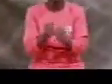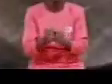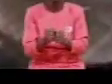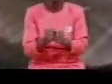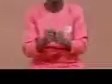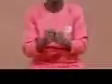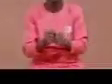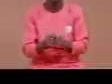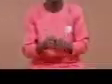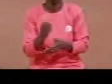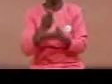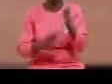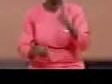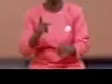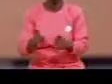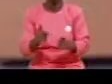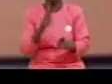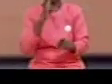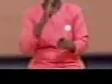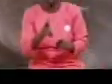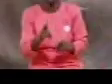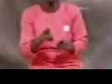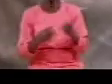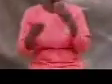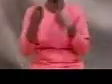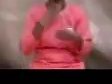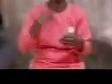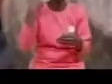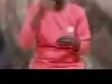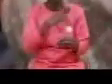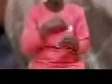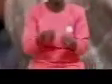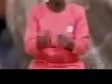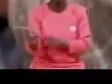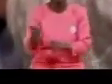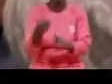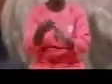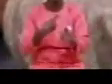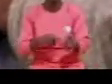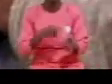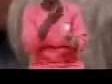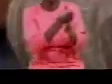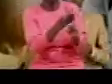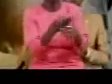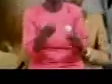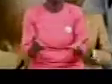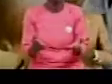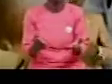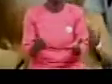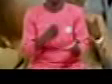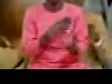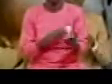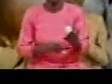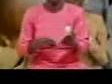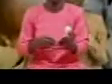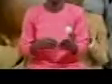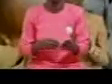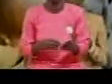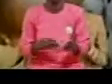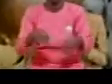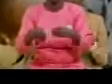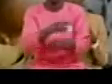have erred from the faith and pierced themselves through with many sorrows. When Christ